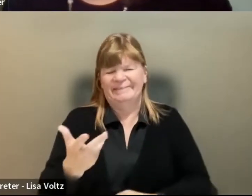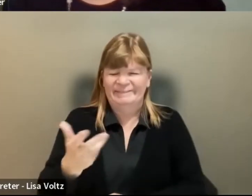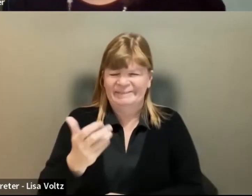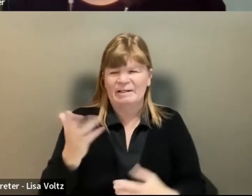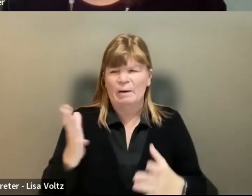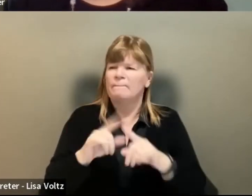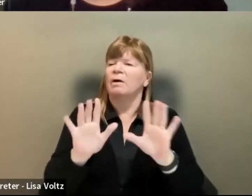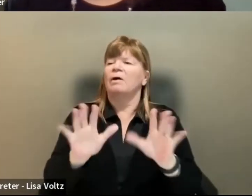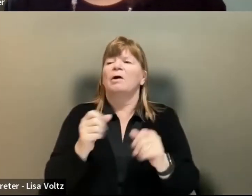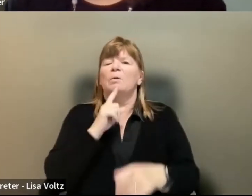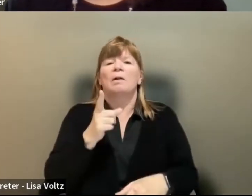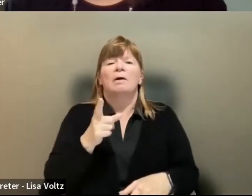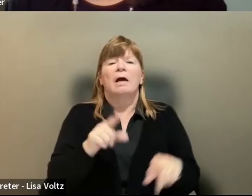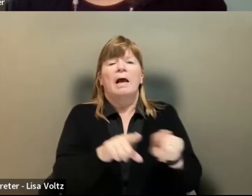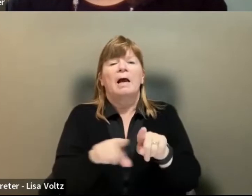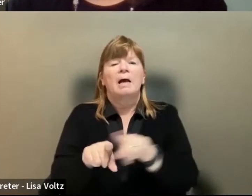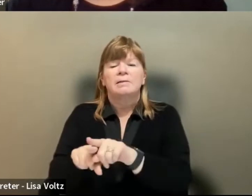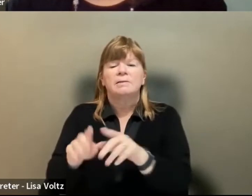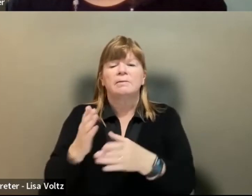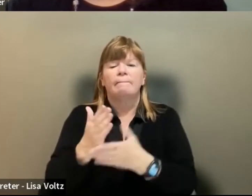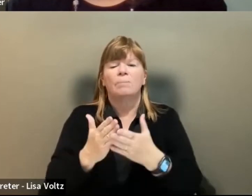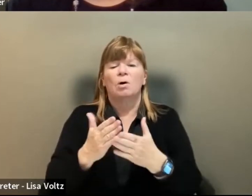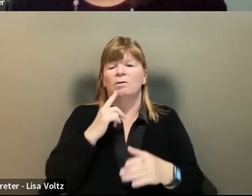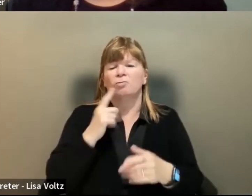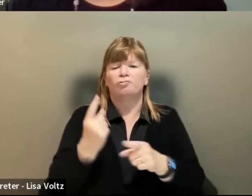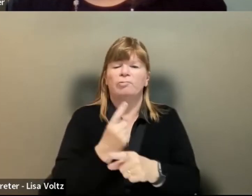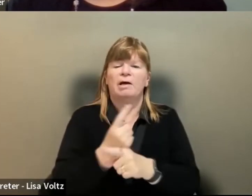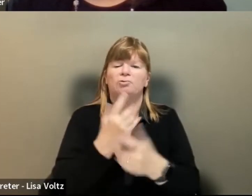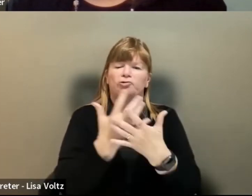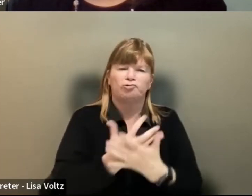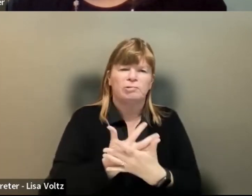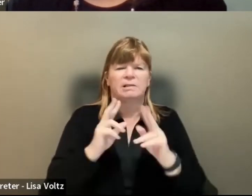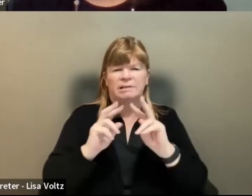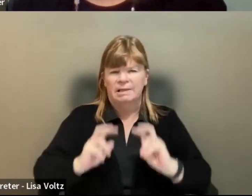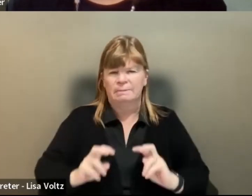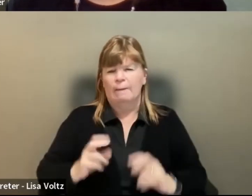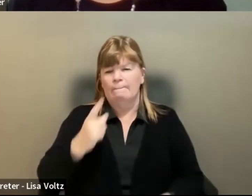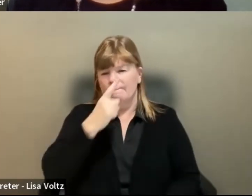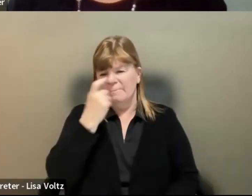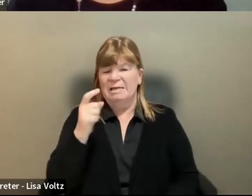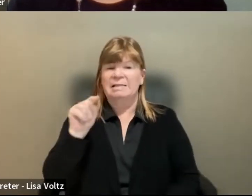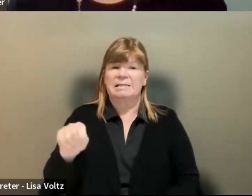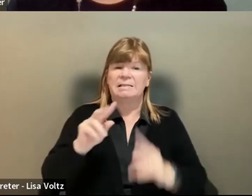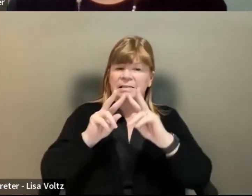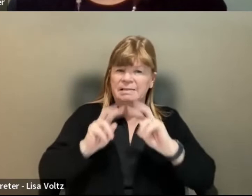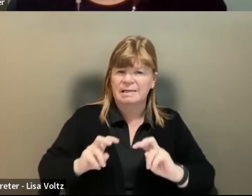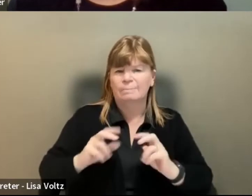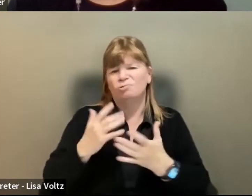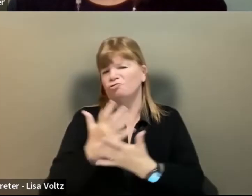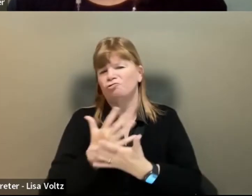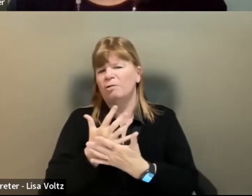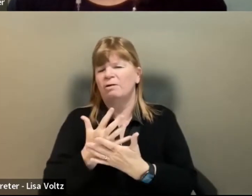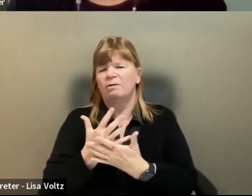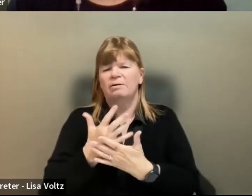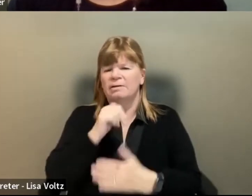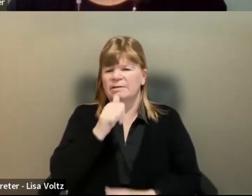but really as a part of the regular screening and assessment, because this assessment or screener doesn't take a